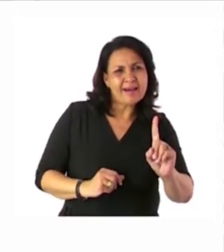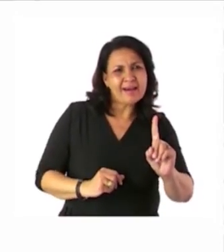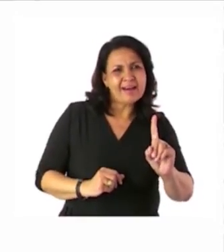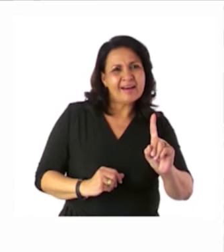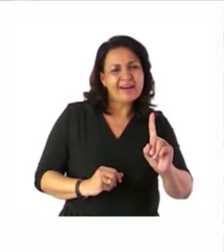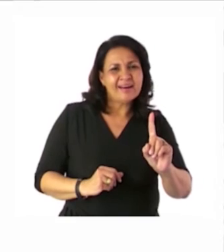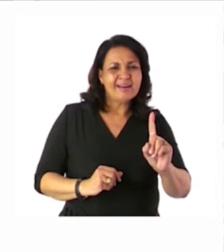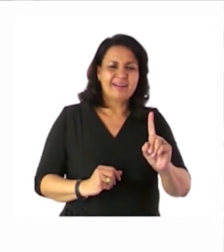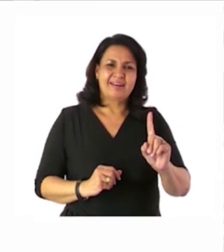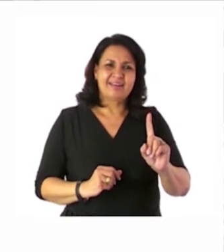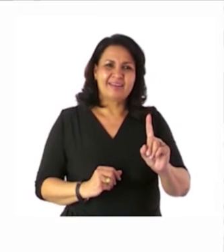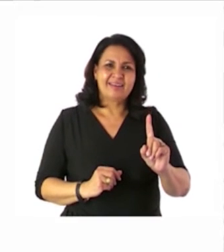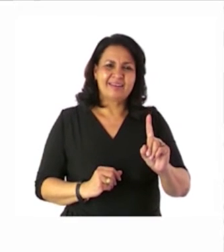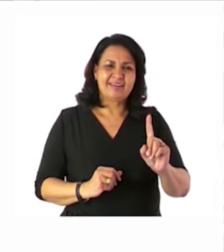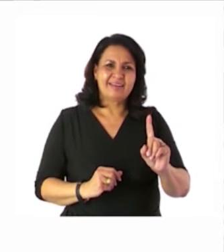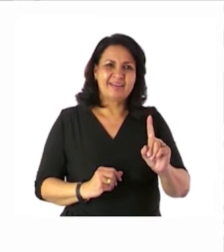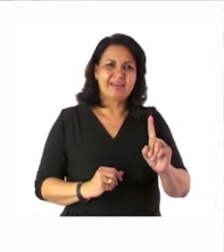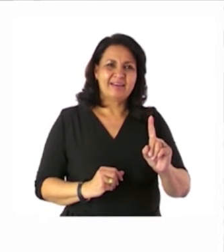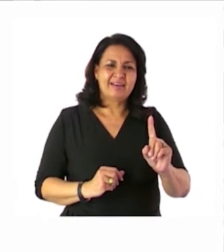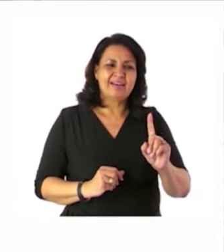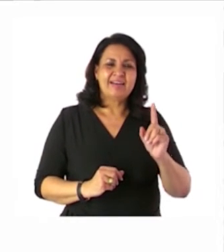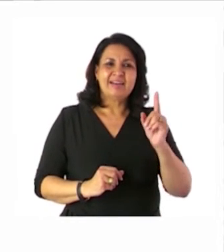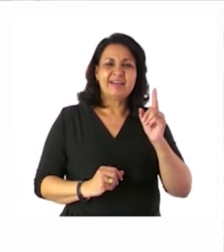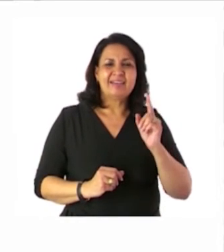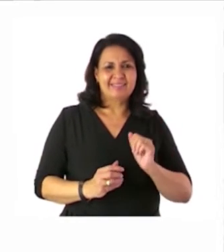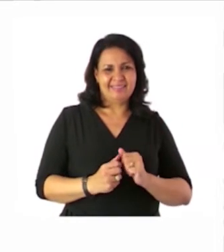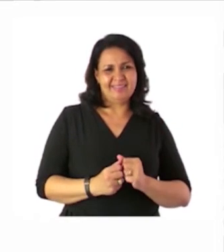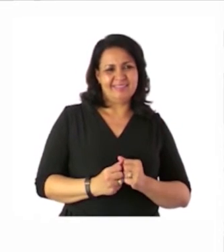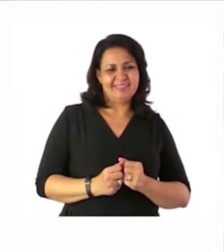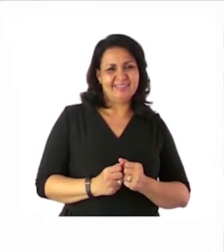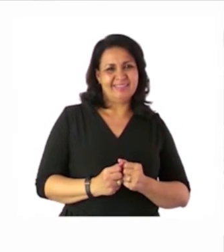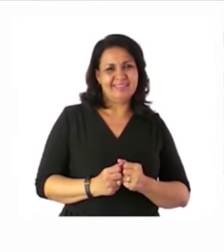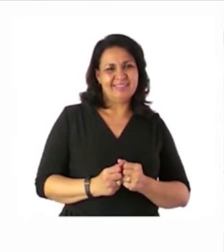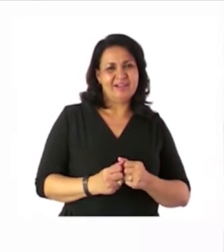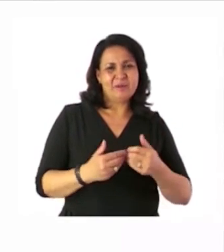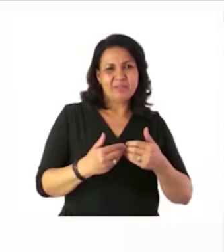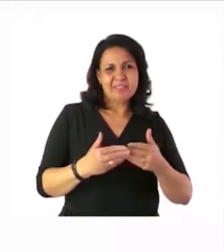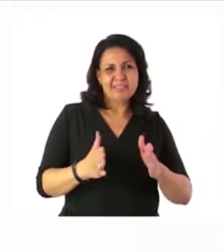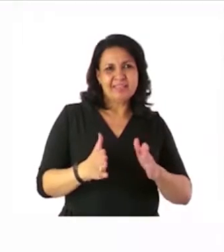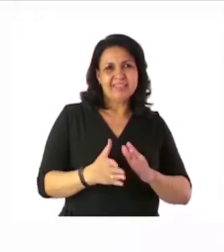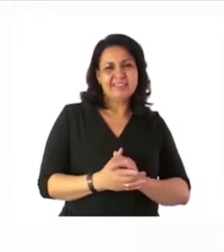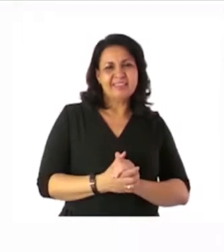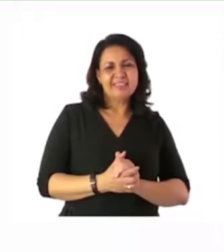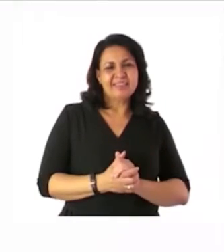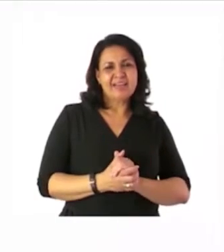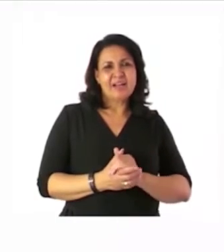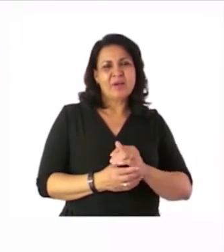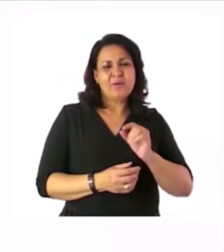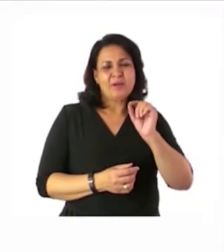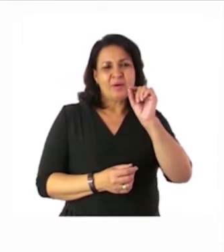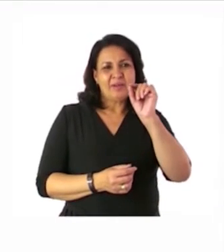the ear of the sloth yes with that dot we're going down